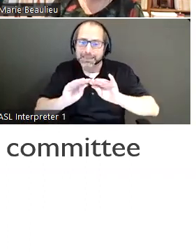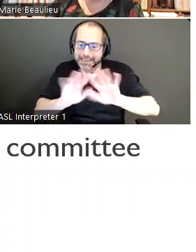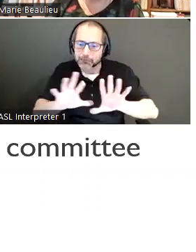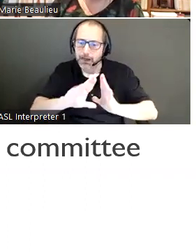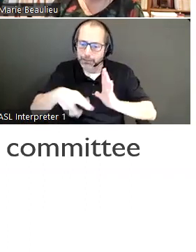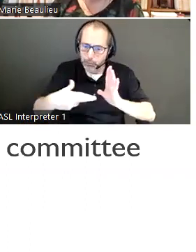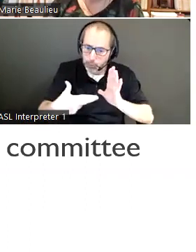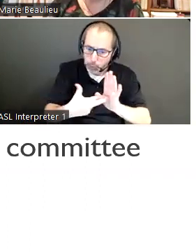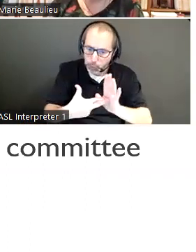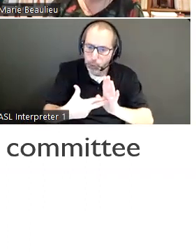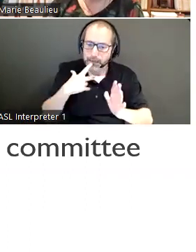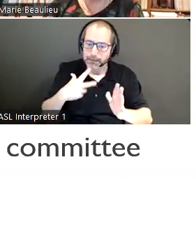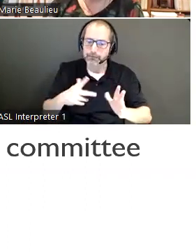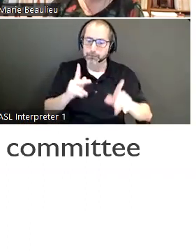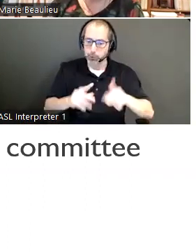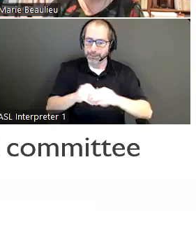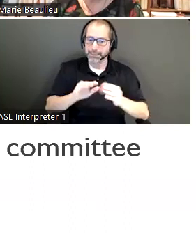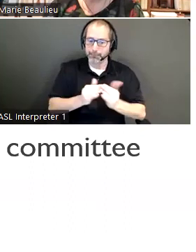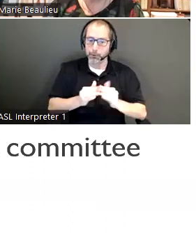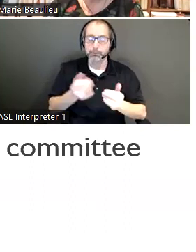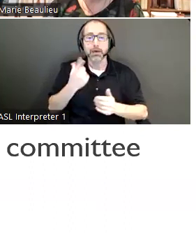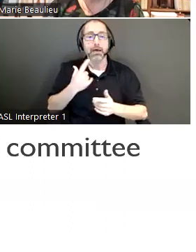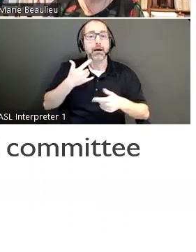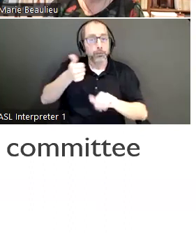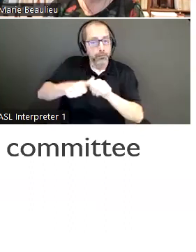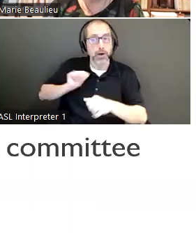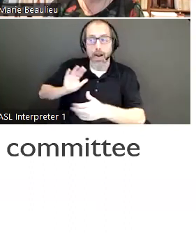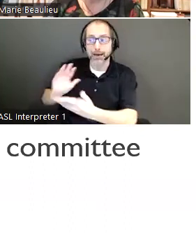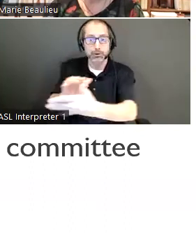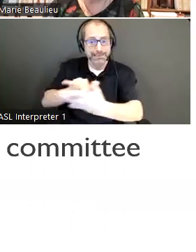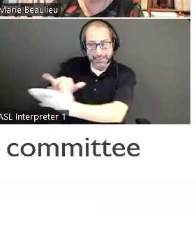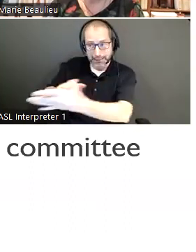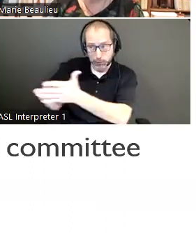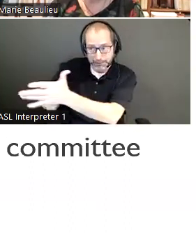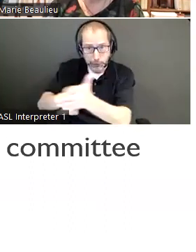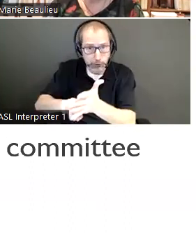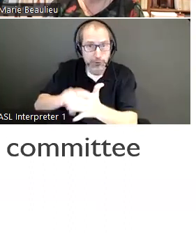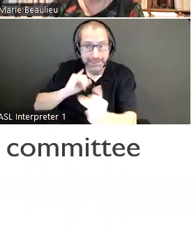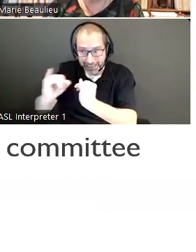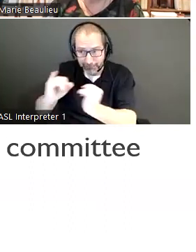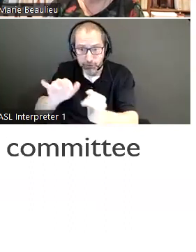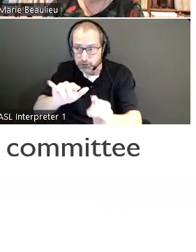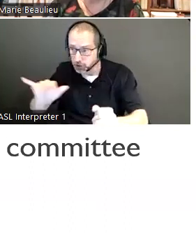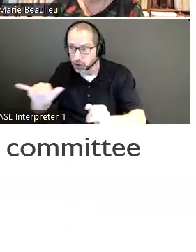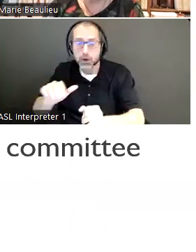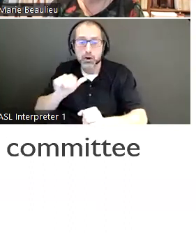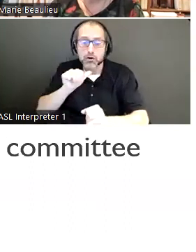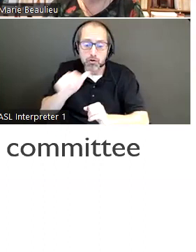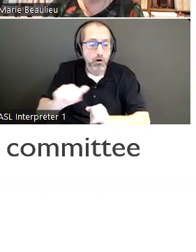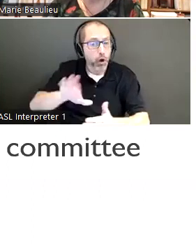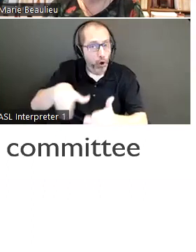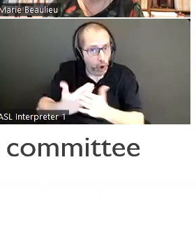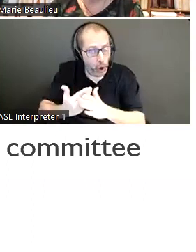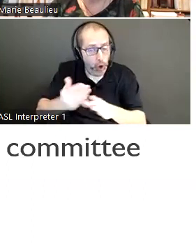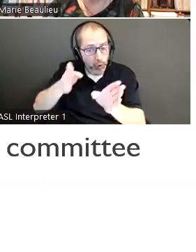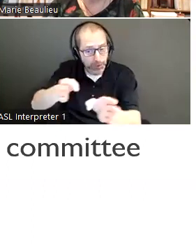But during interviews, during the project, we realized that not all residences had residence committee. So Module